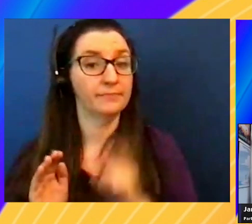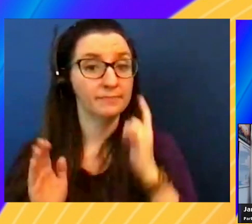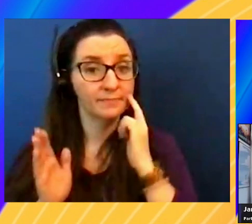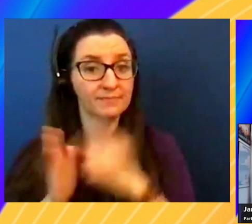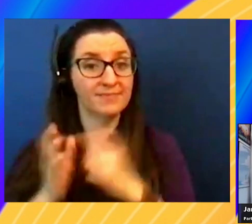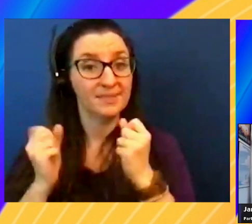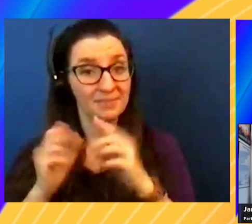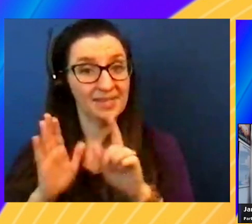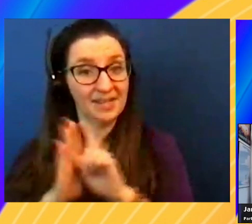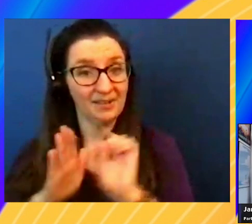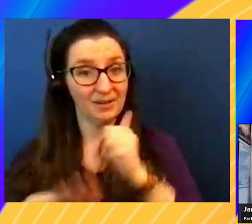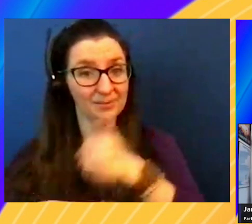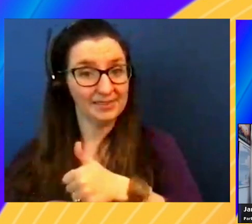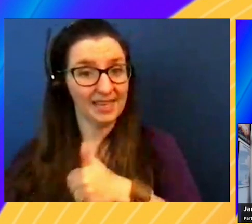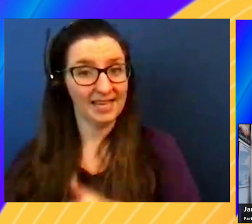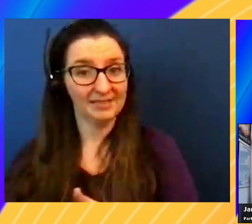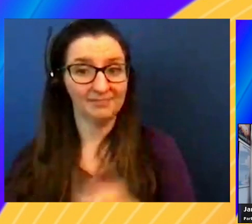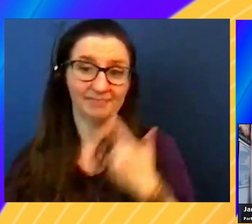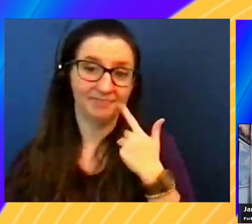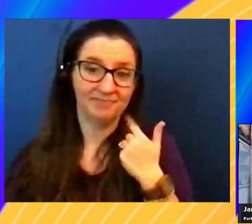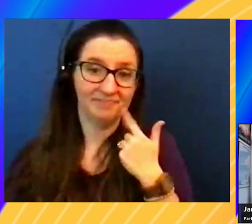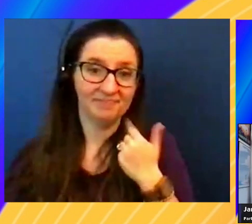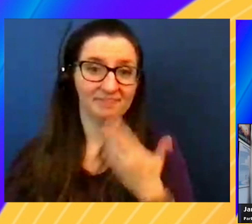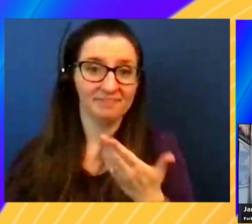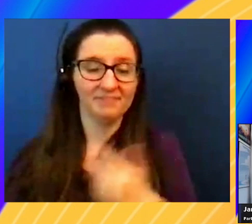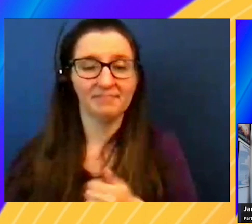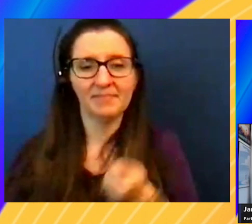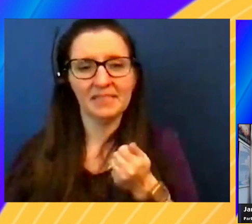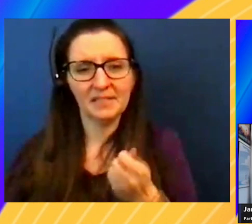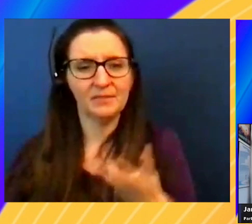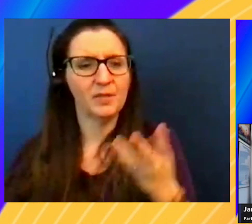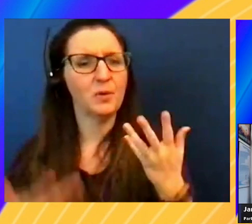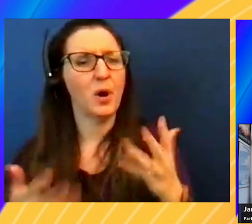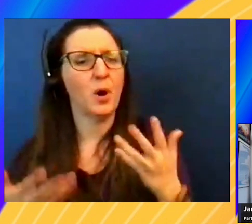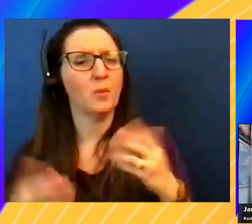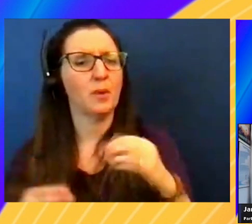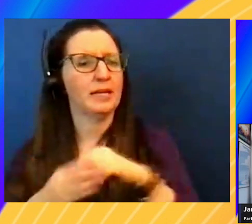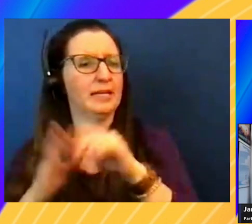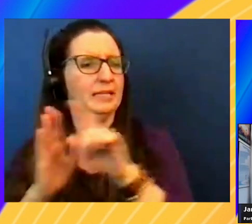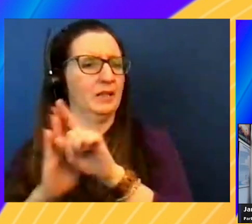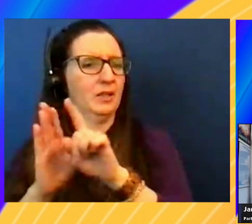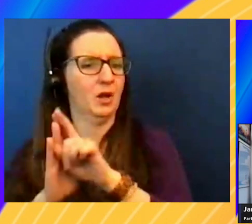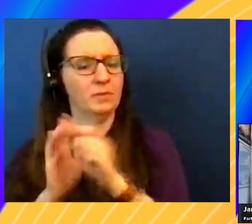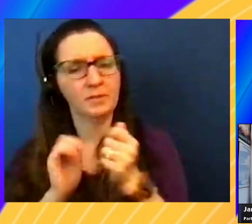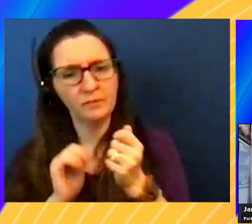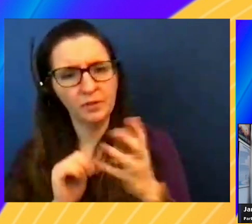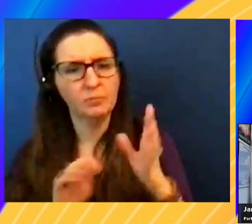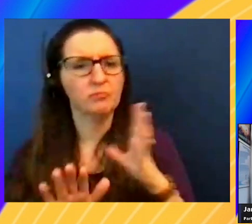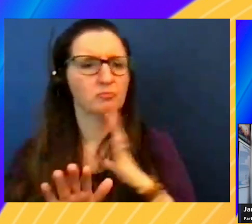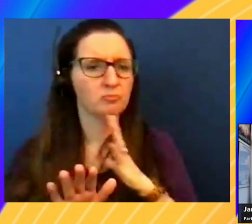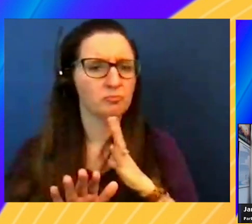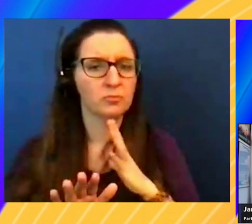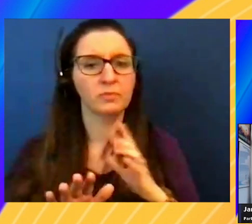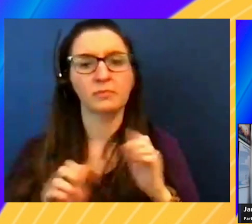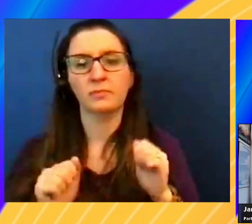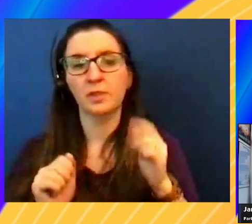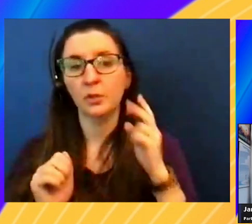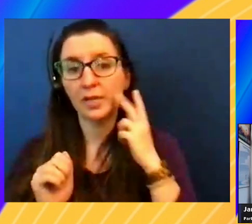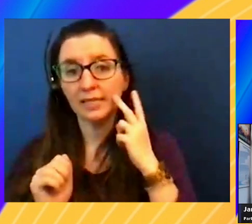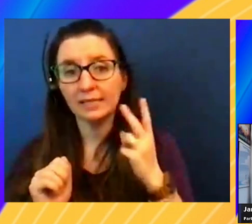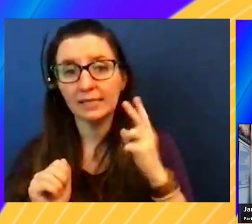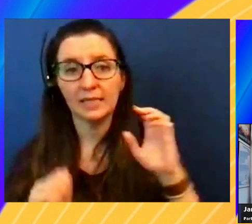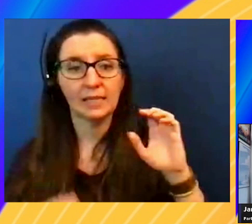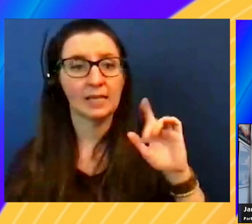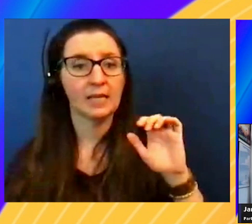And so there are a few already in alarm, there are a few in OK. You can also look here on the CloudWatch menu on the left and